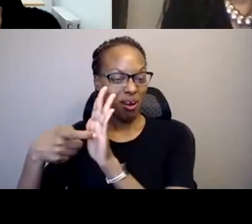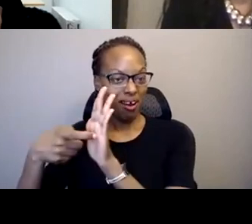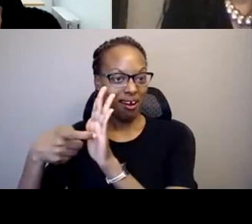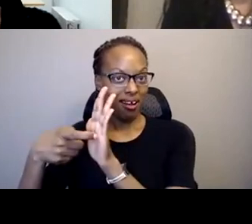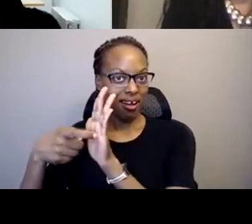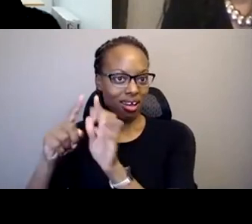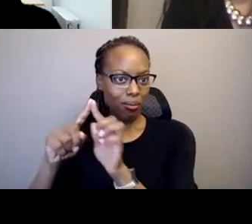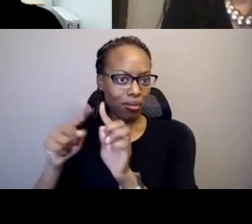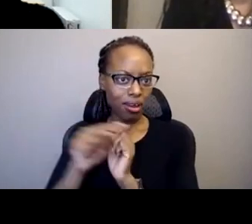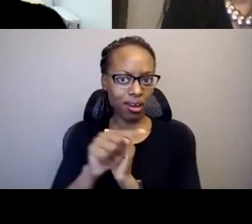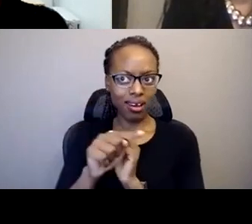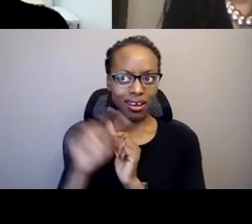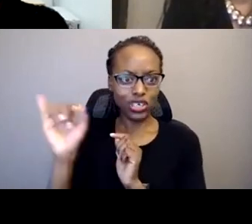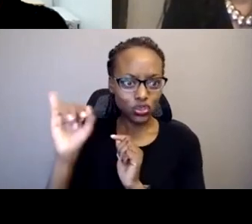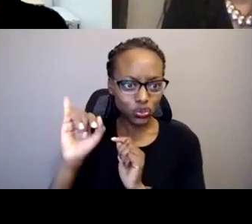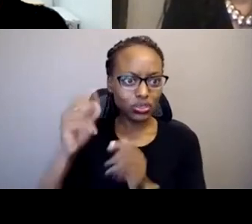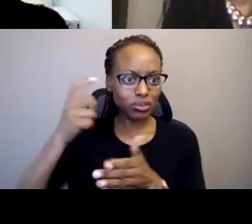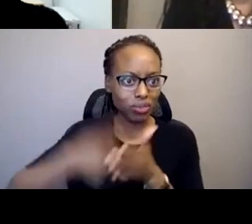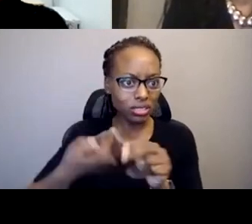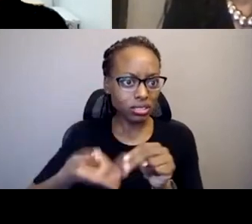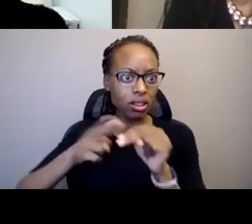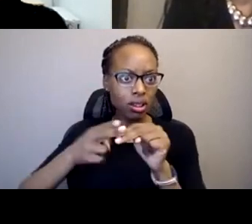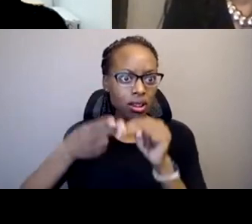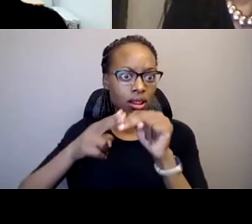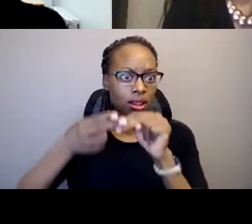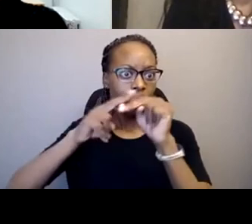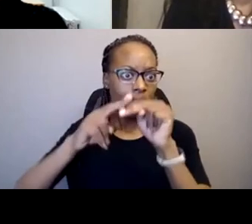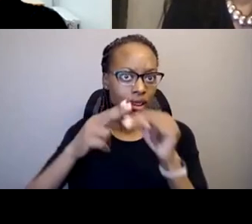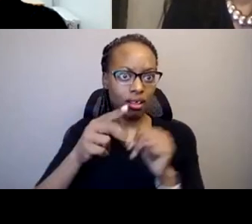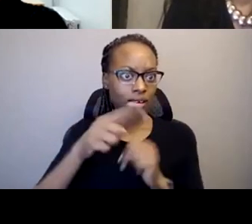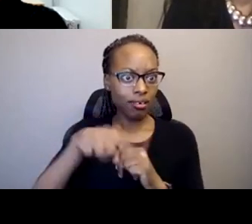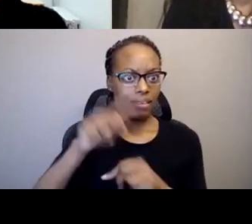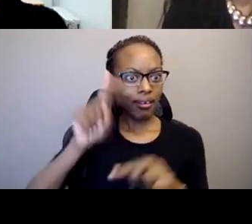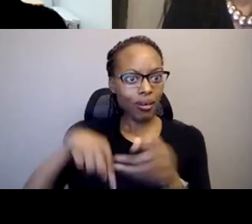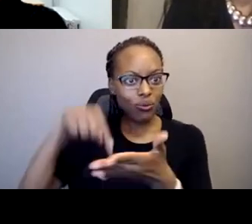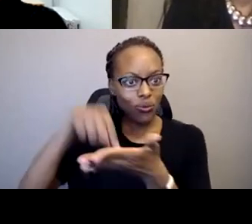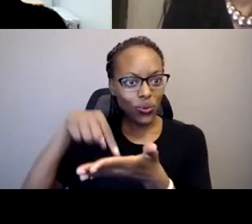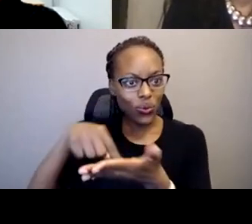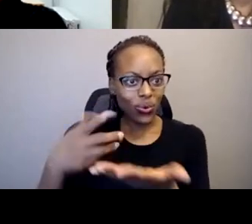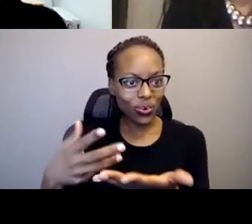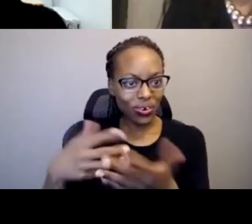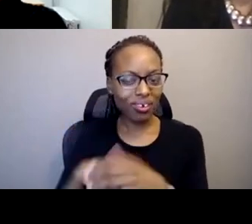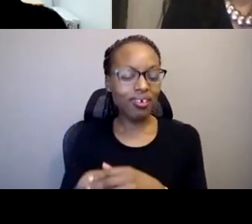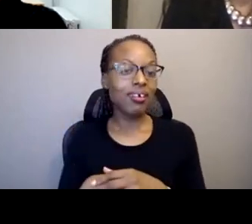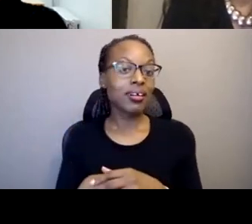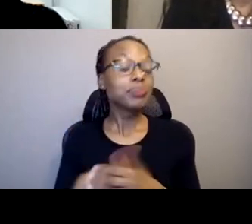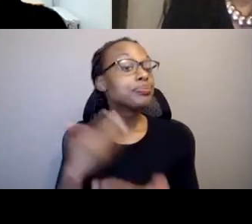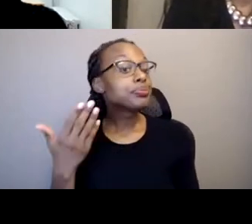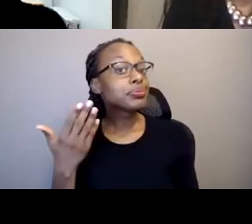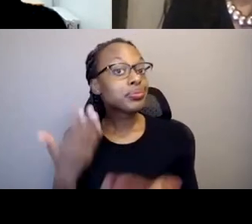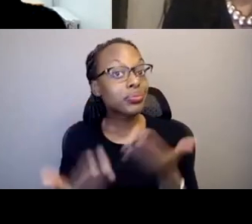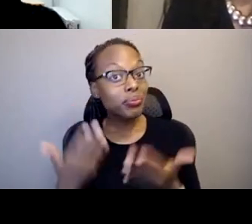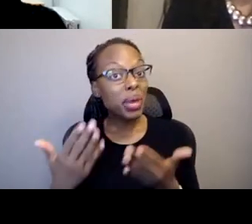cost of insurance keeps on rising, as we know. So all of these things, and maybe there's a maximum grant amount